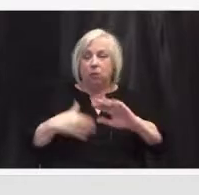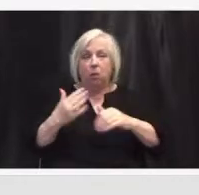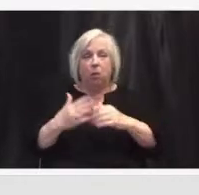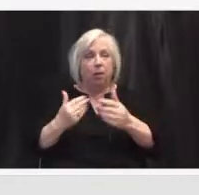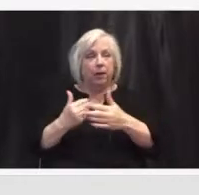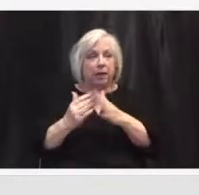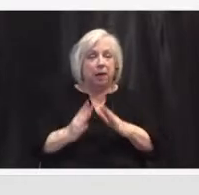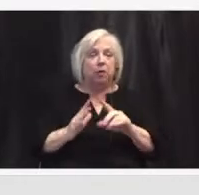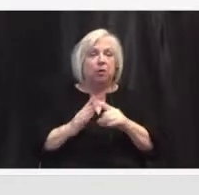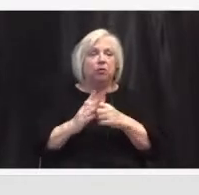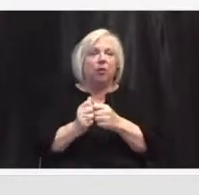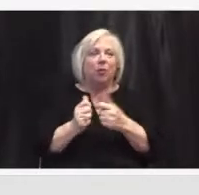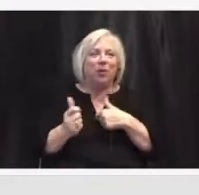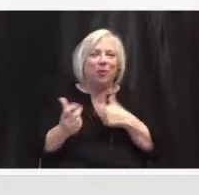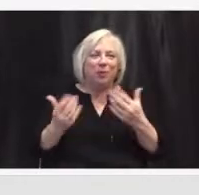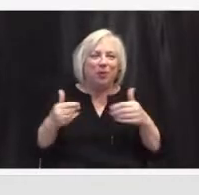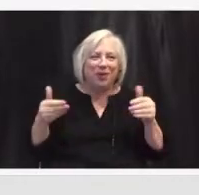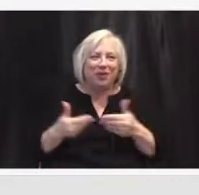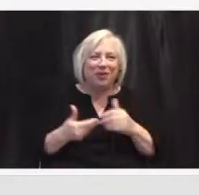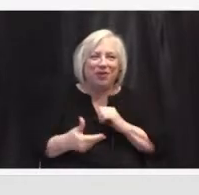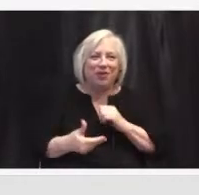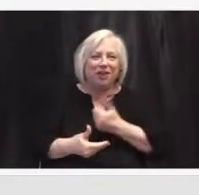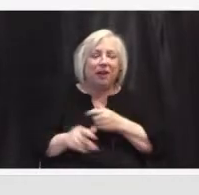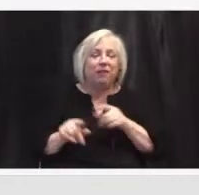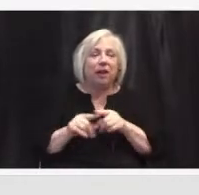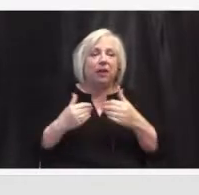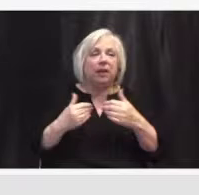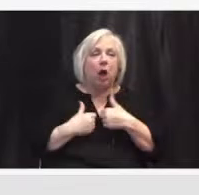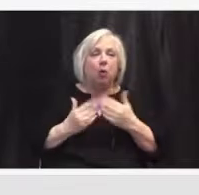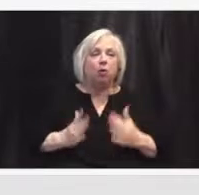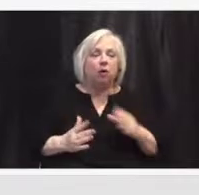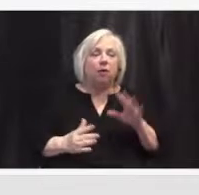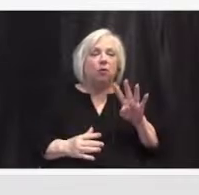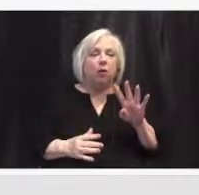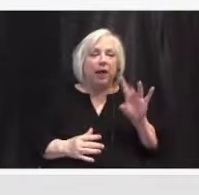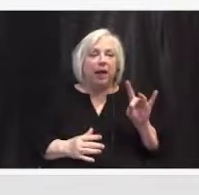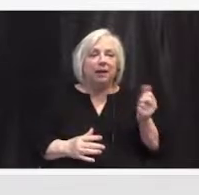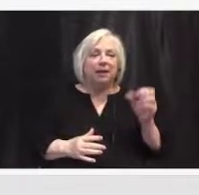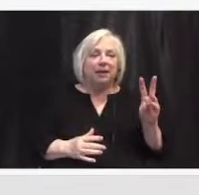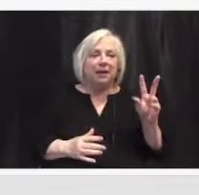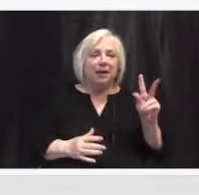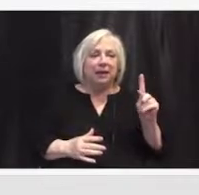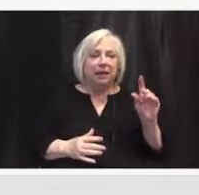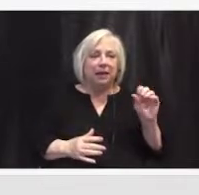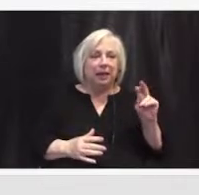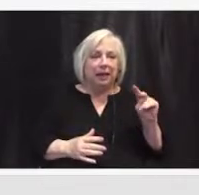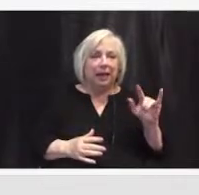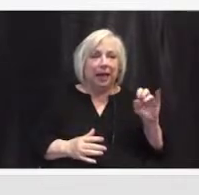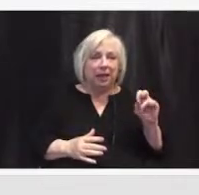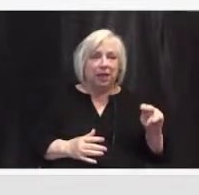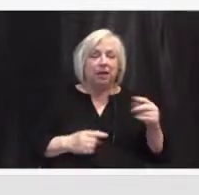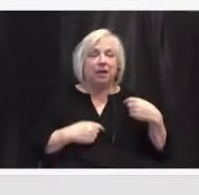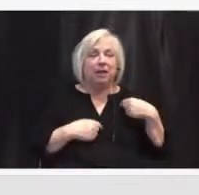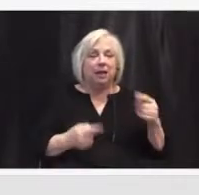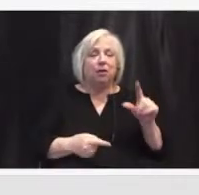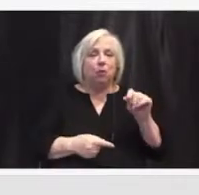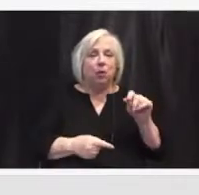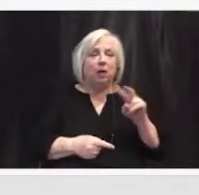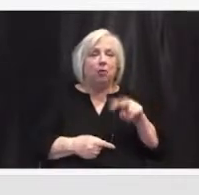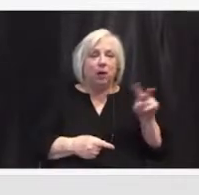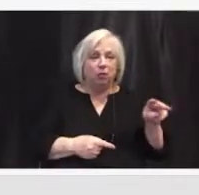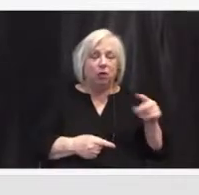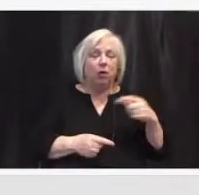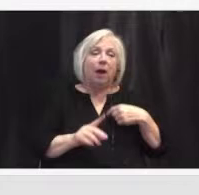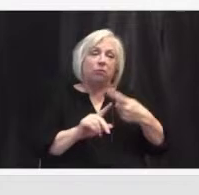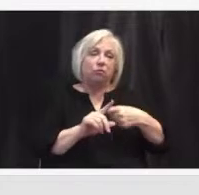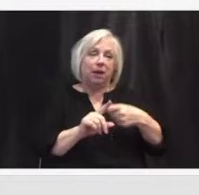neighbors started with, we want to introduce ourselves as the owner of 4816 Kenyon. Since 2022, we have